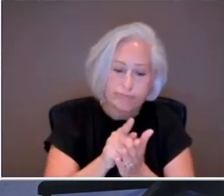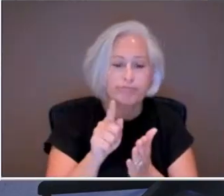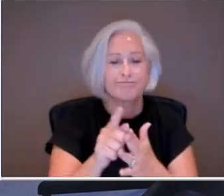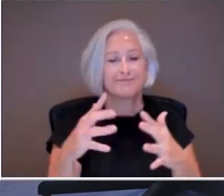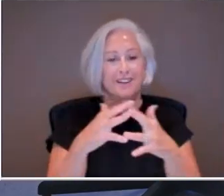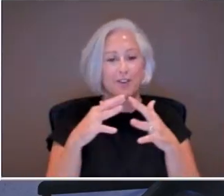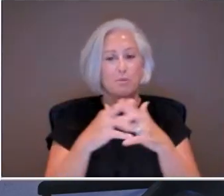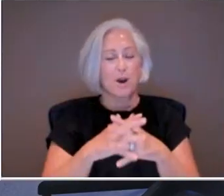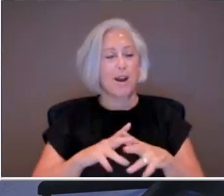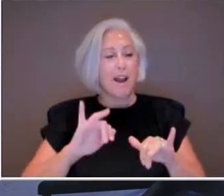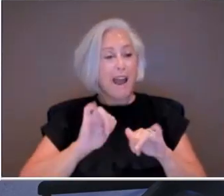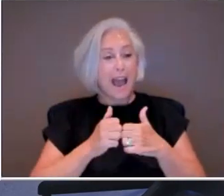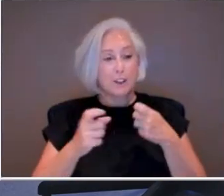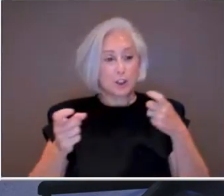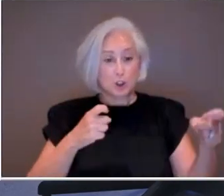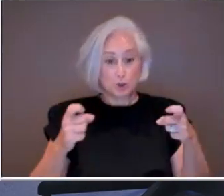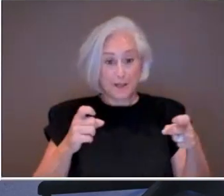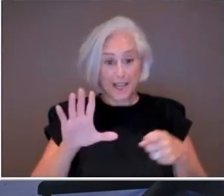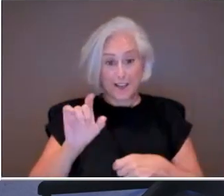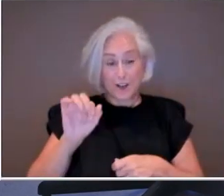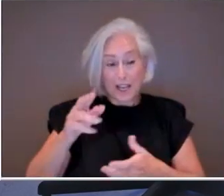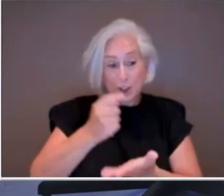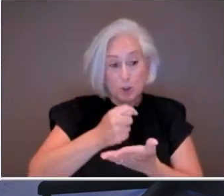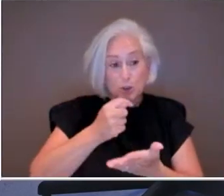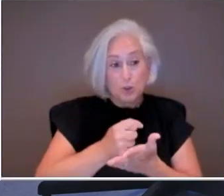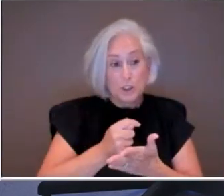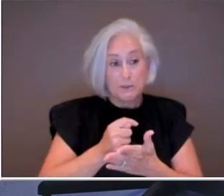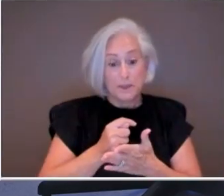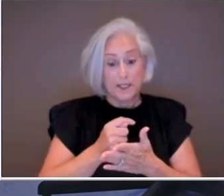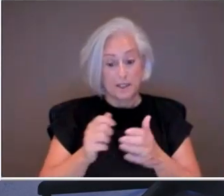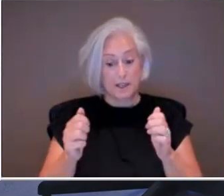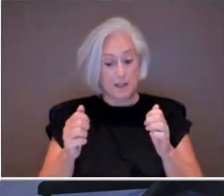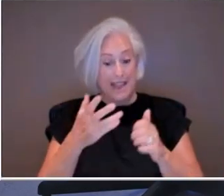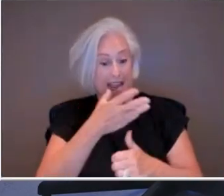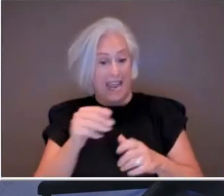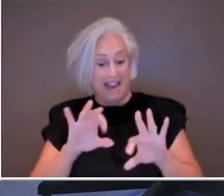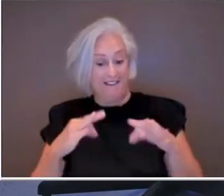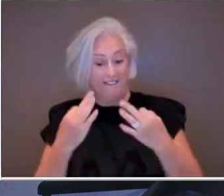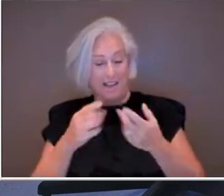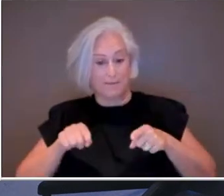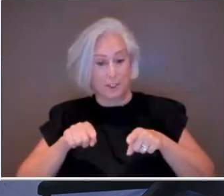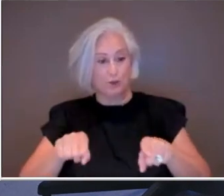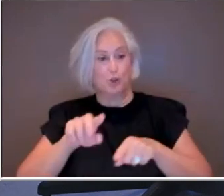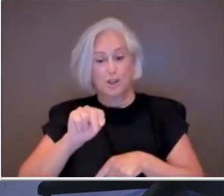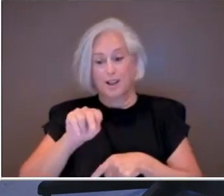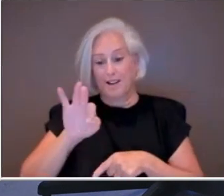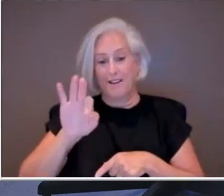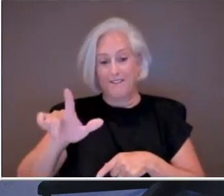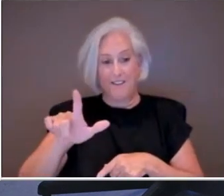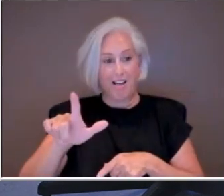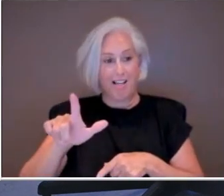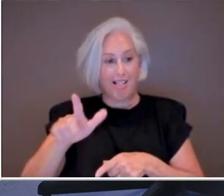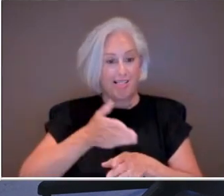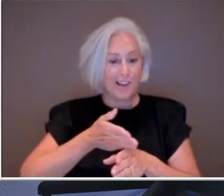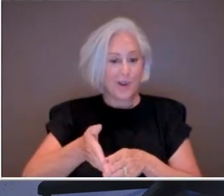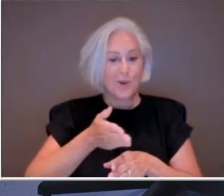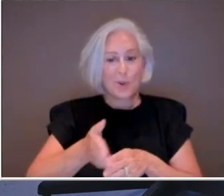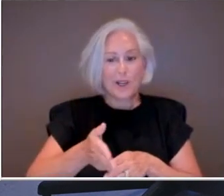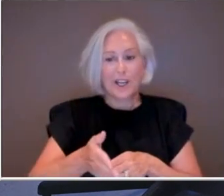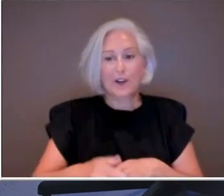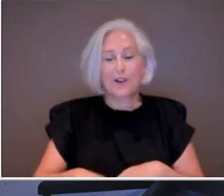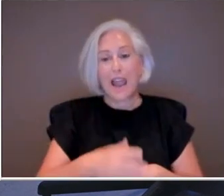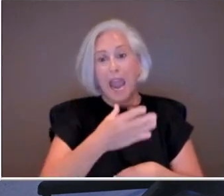treatment as a family in the middle of an NFL season or in the middle of an NFL career for your Yeah. husband? And you're going to law school.